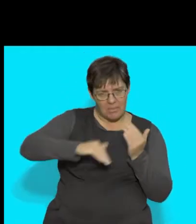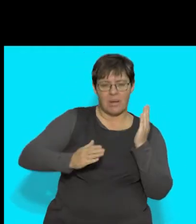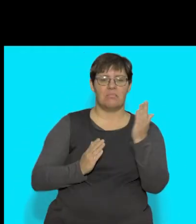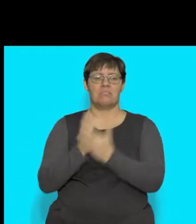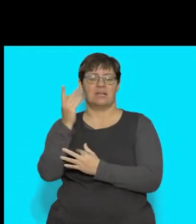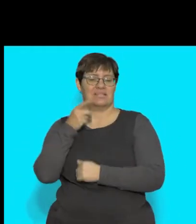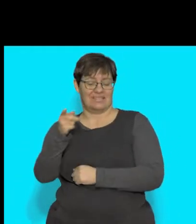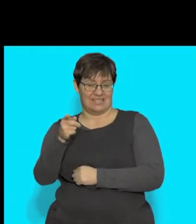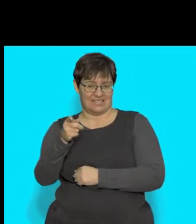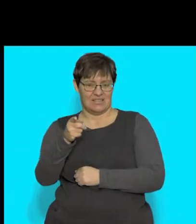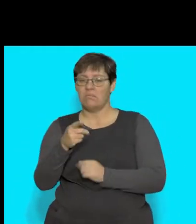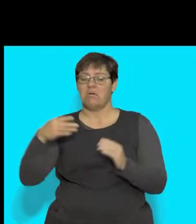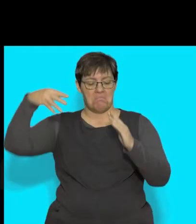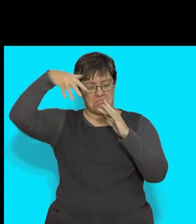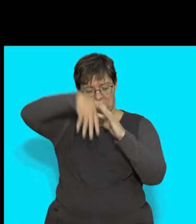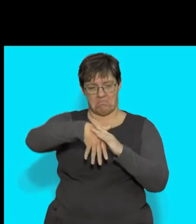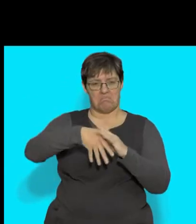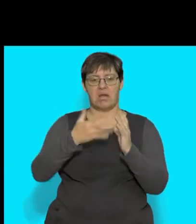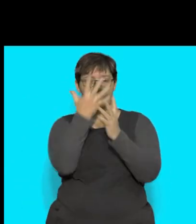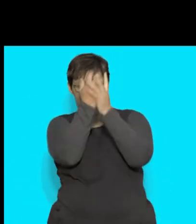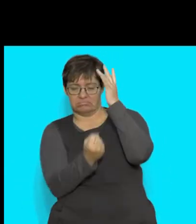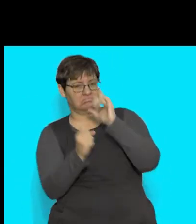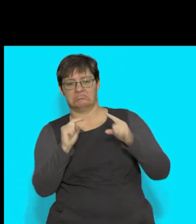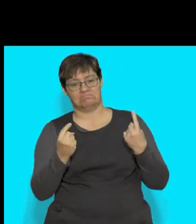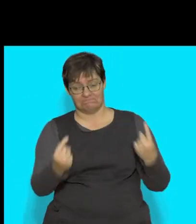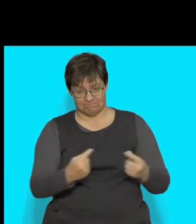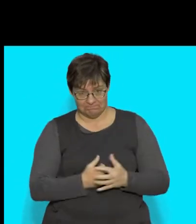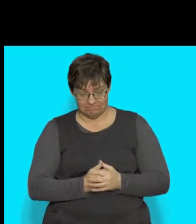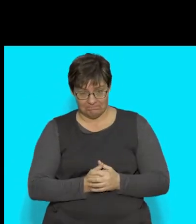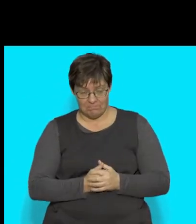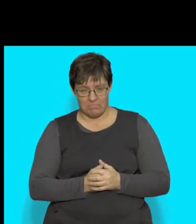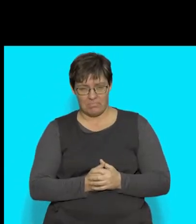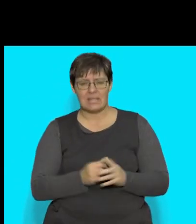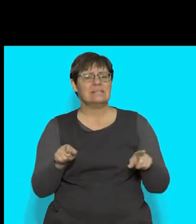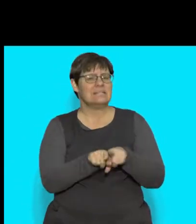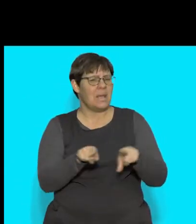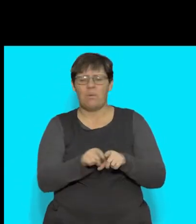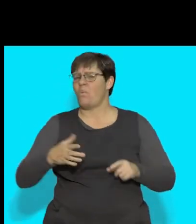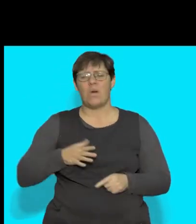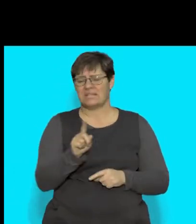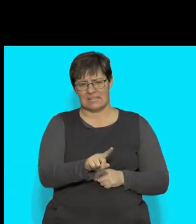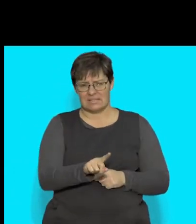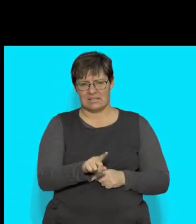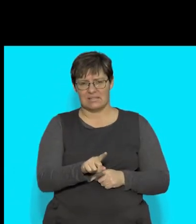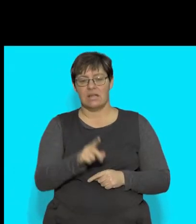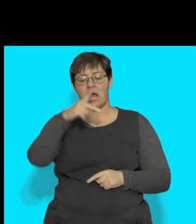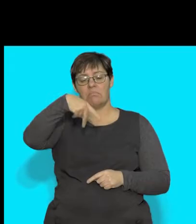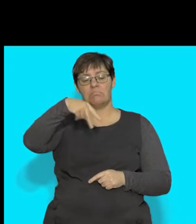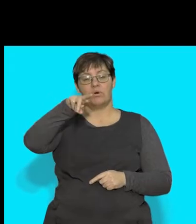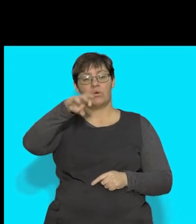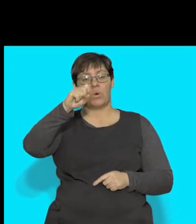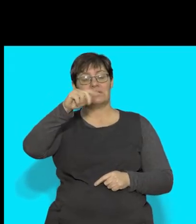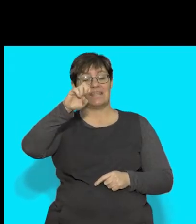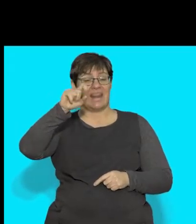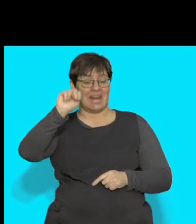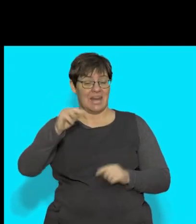going to do? They're going to go straight through, and they're not going to be infected at all. Another thing we